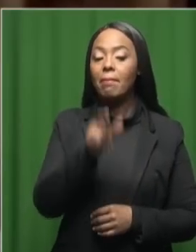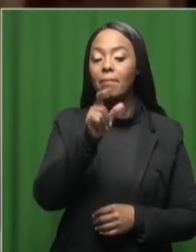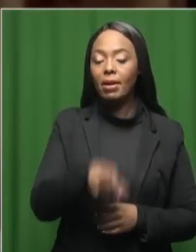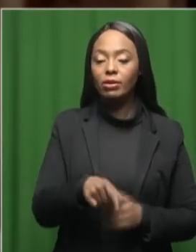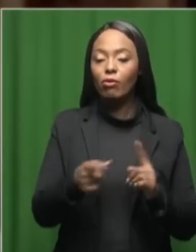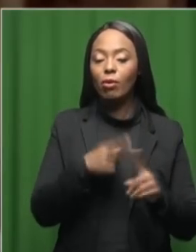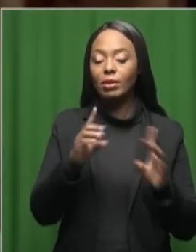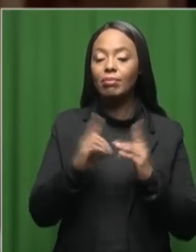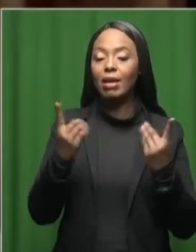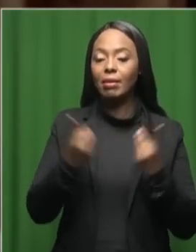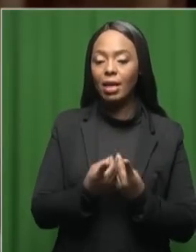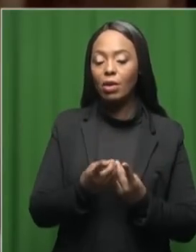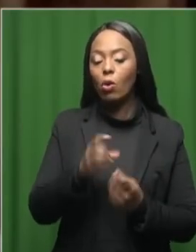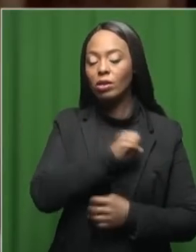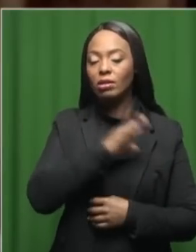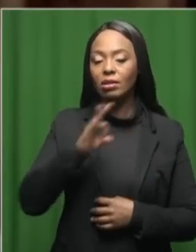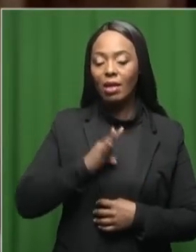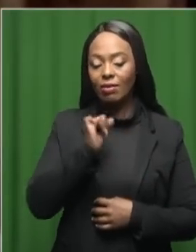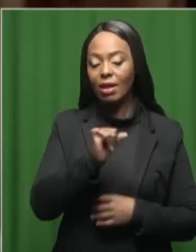then face